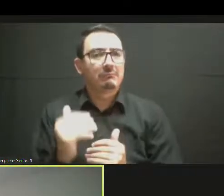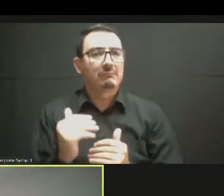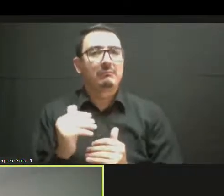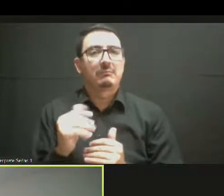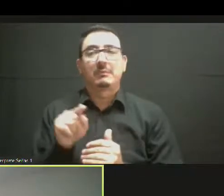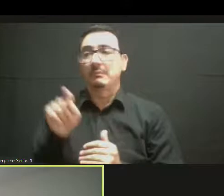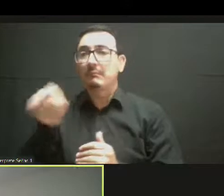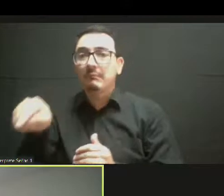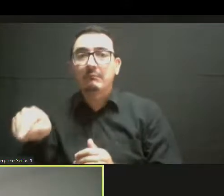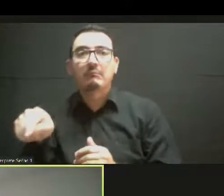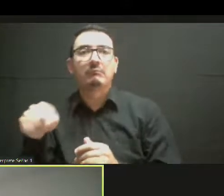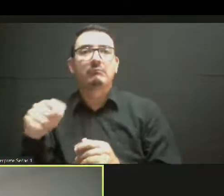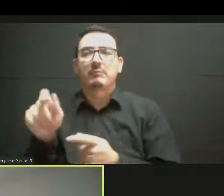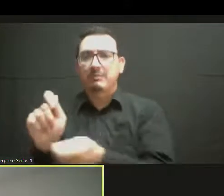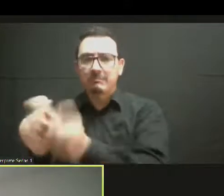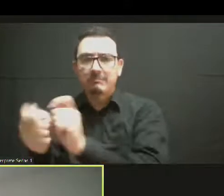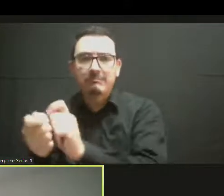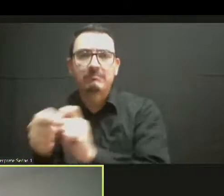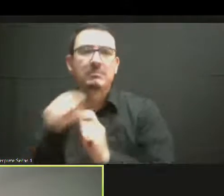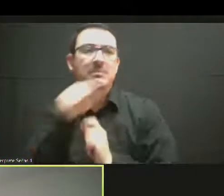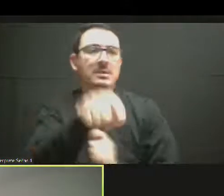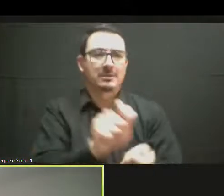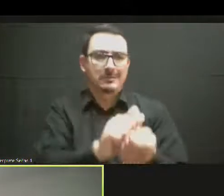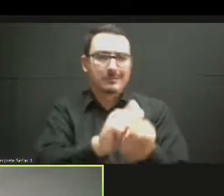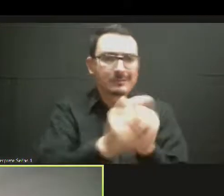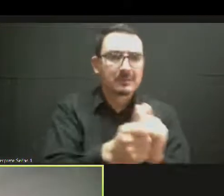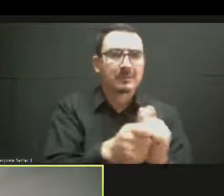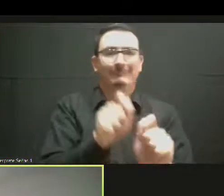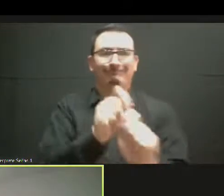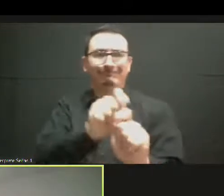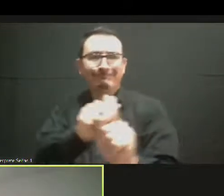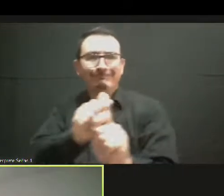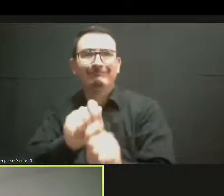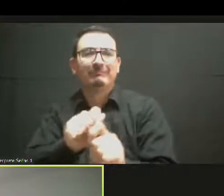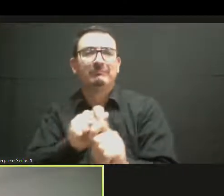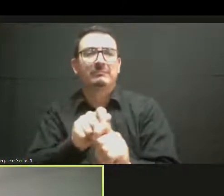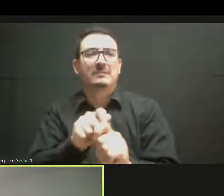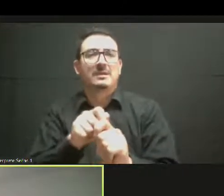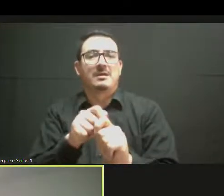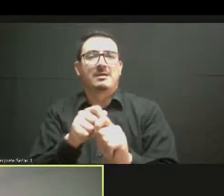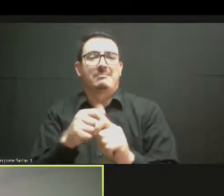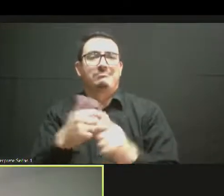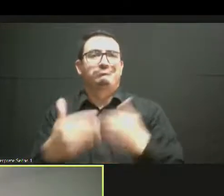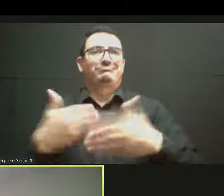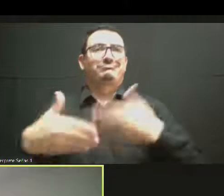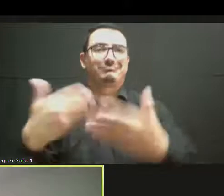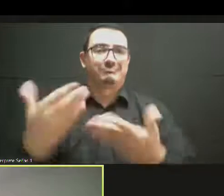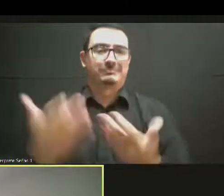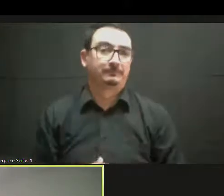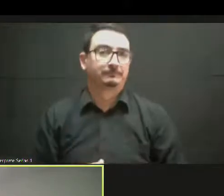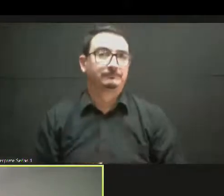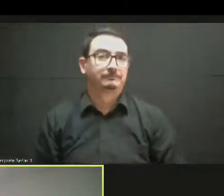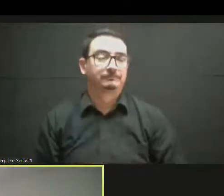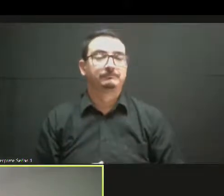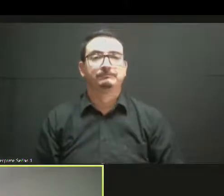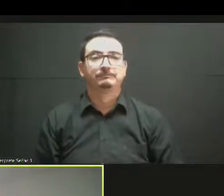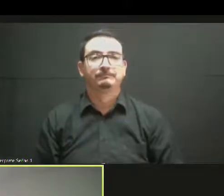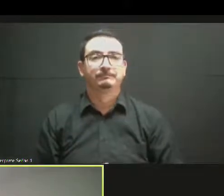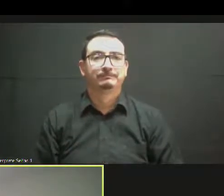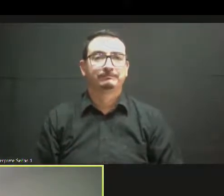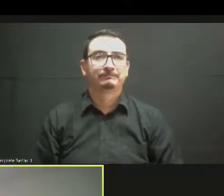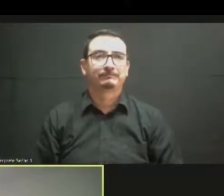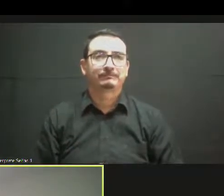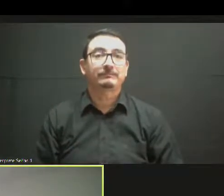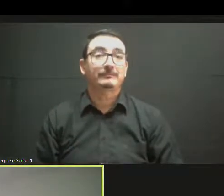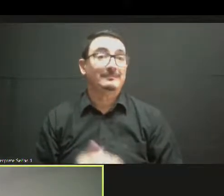now. So we are actually, not to say we have already a plan settled, because actually we're trying to understand there's a lot